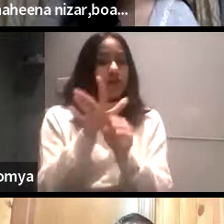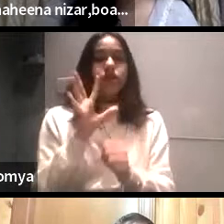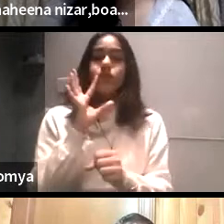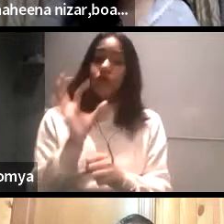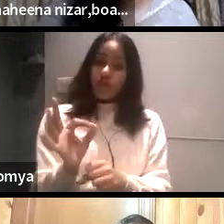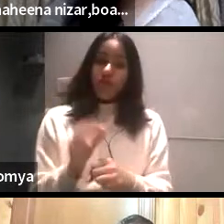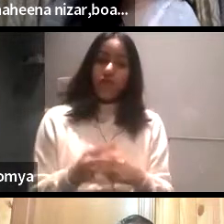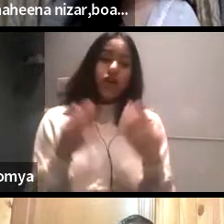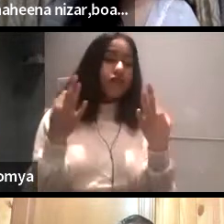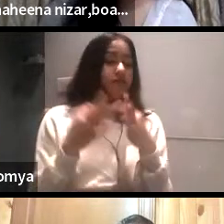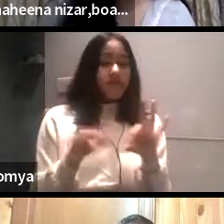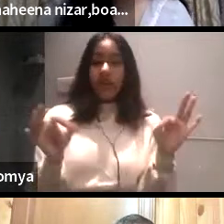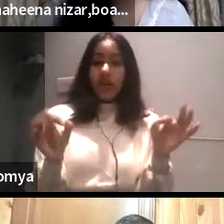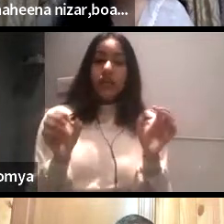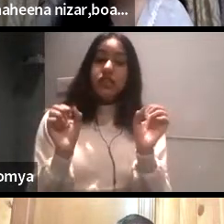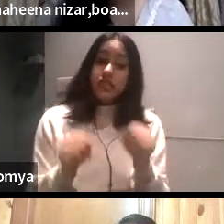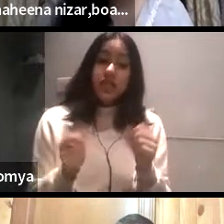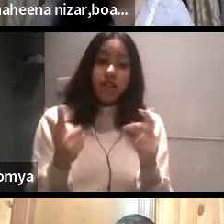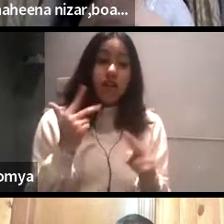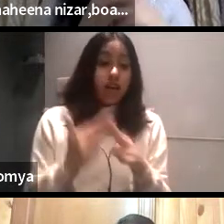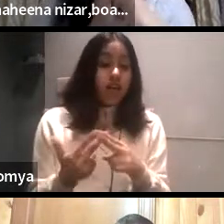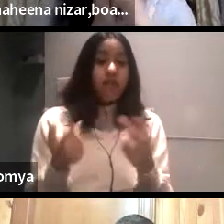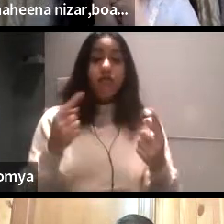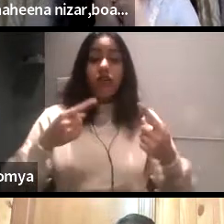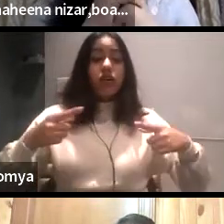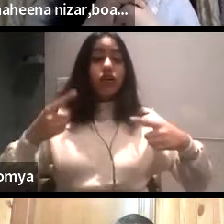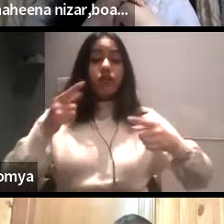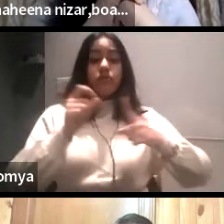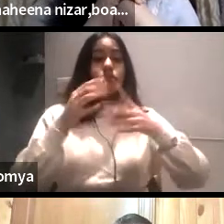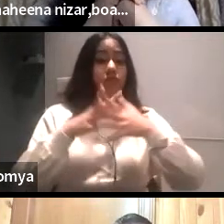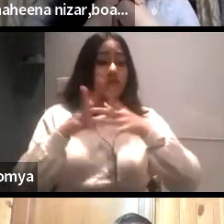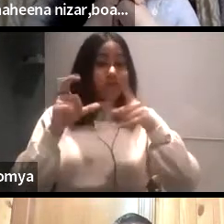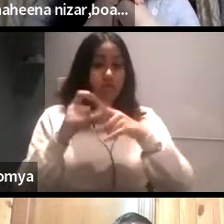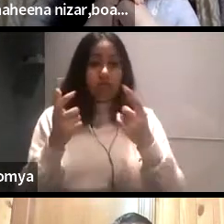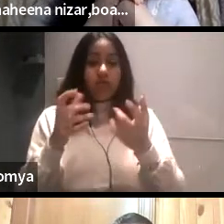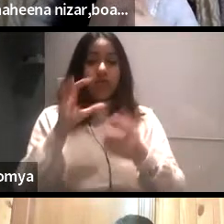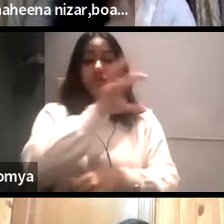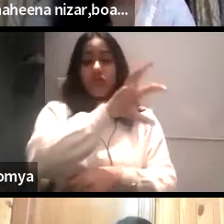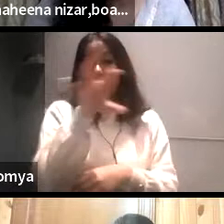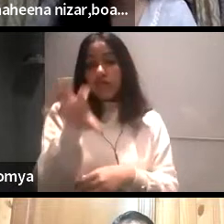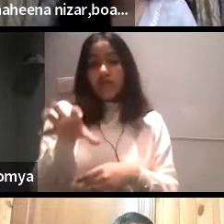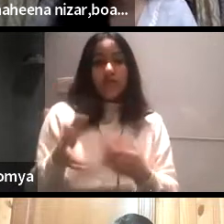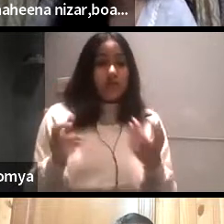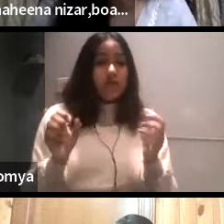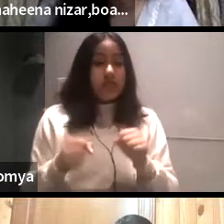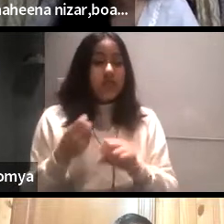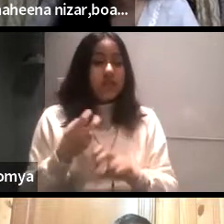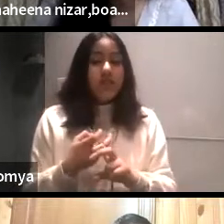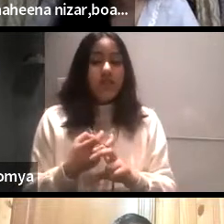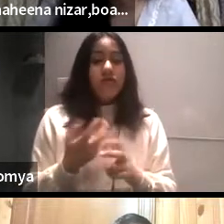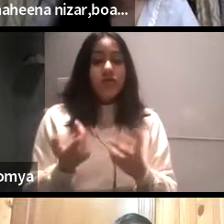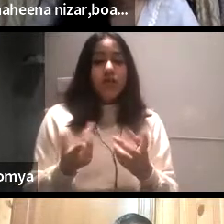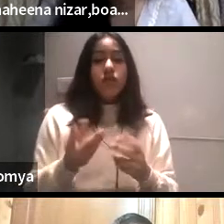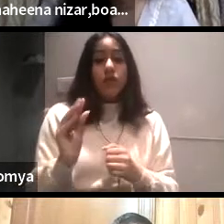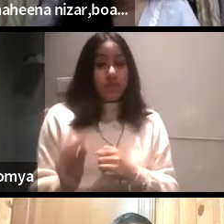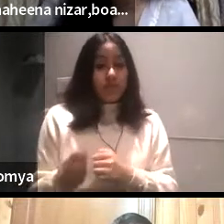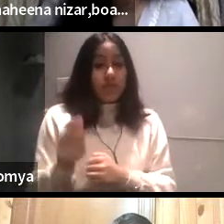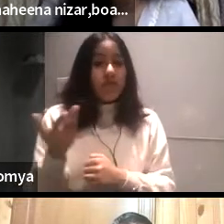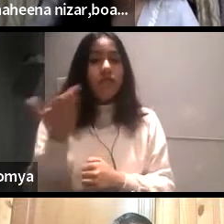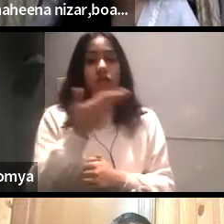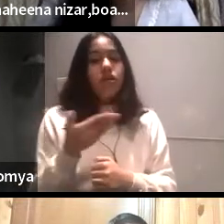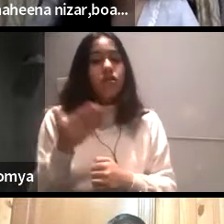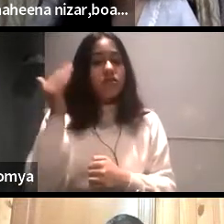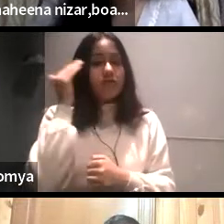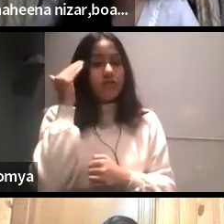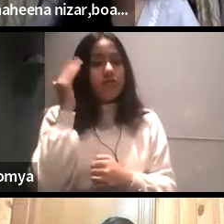it was extremely difficult to get them vaccinated in most of the centers, because we all know how